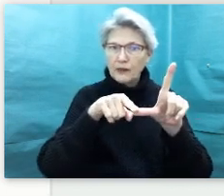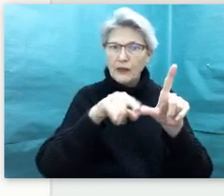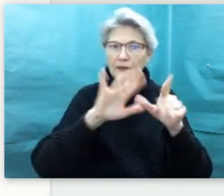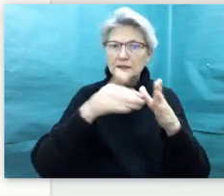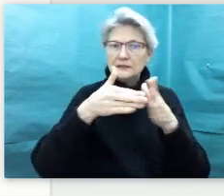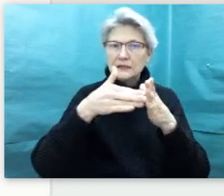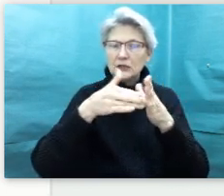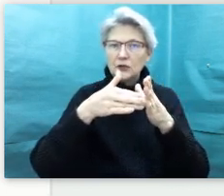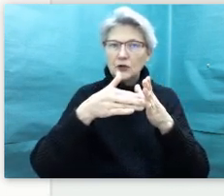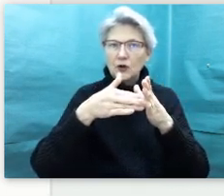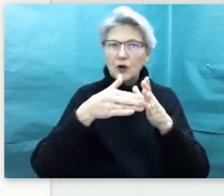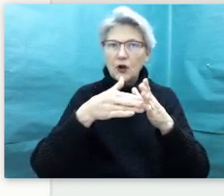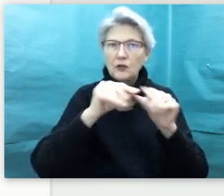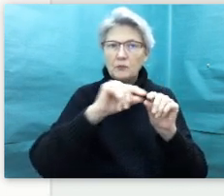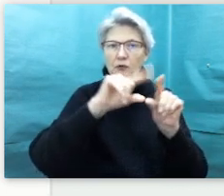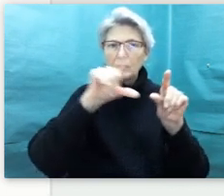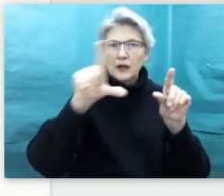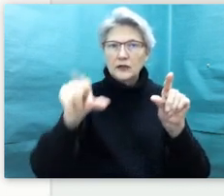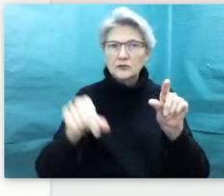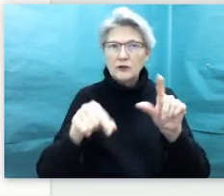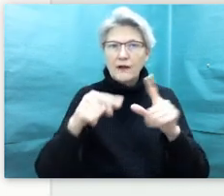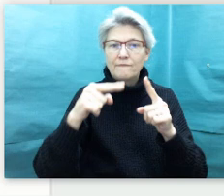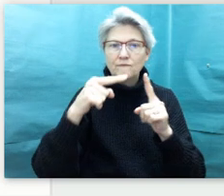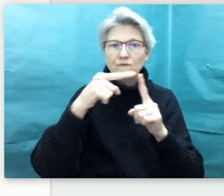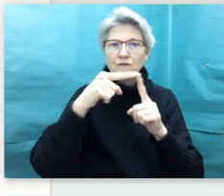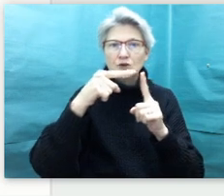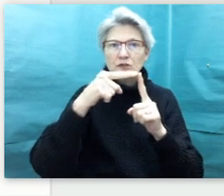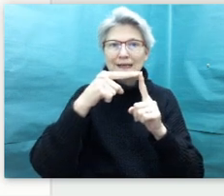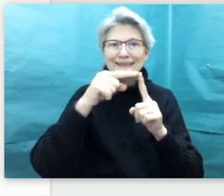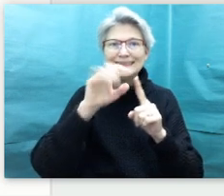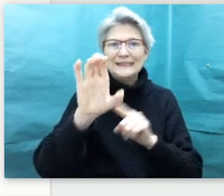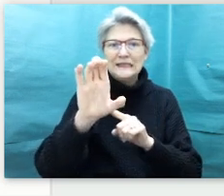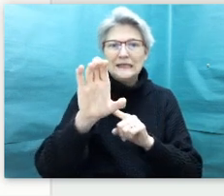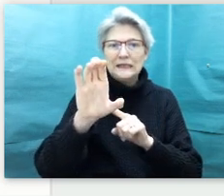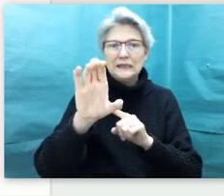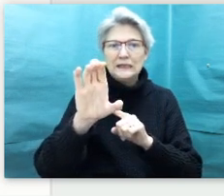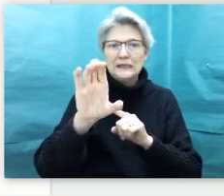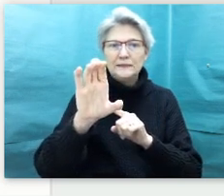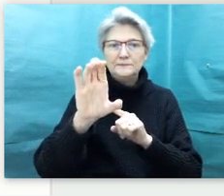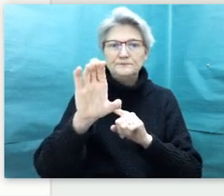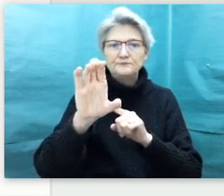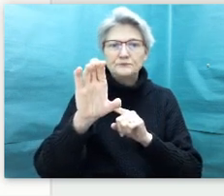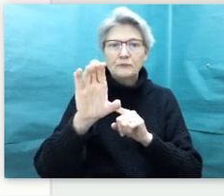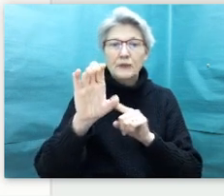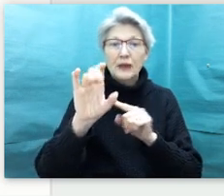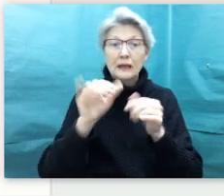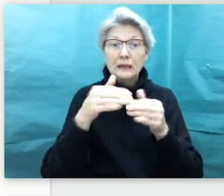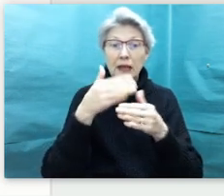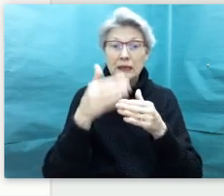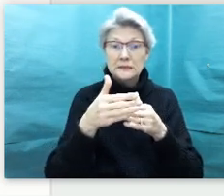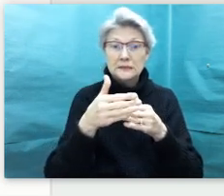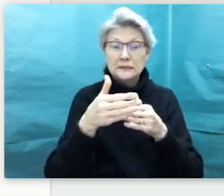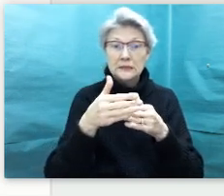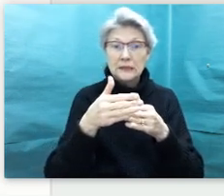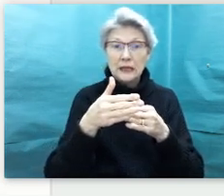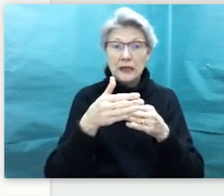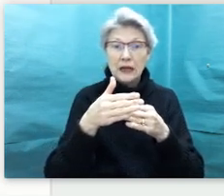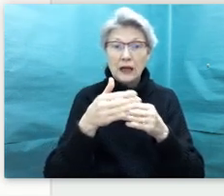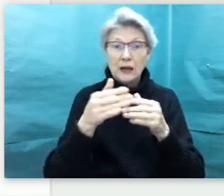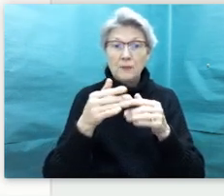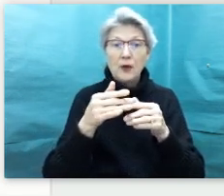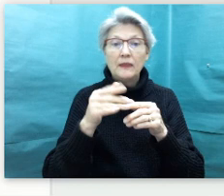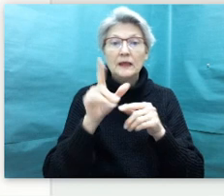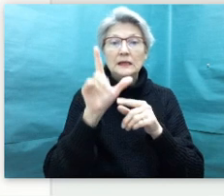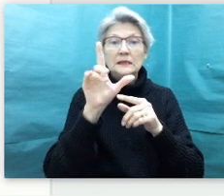Next, I will align the 0 degree mark on the scale to the protractor with ray